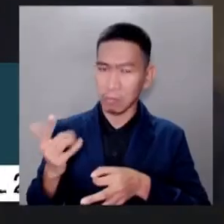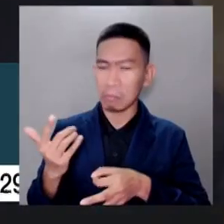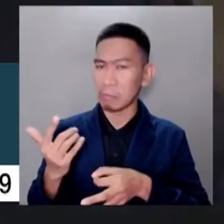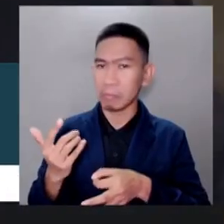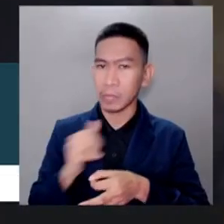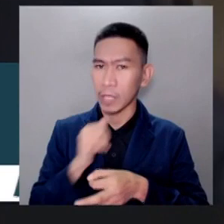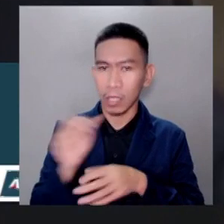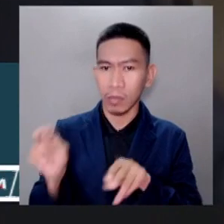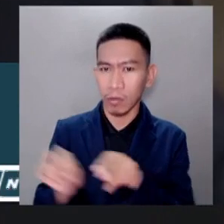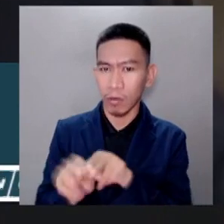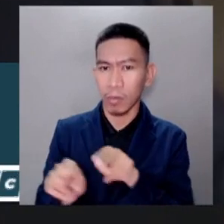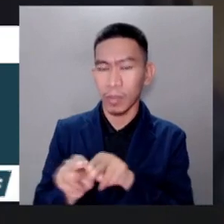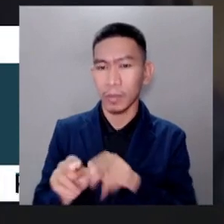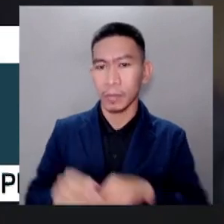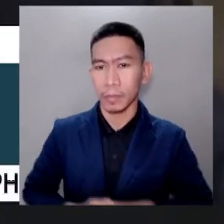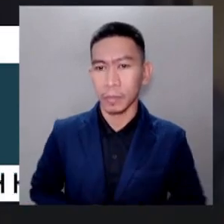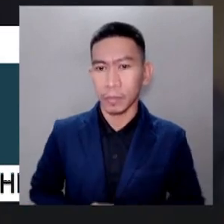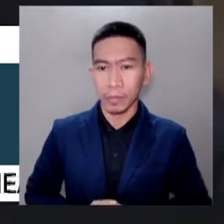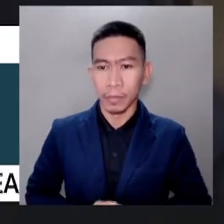We